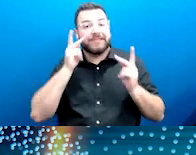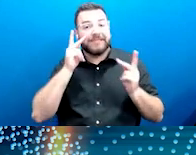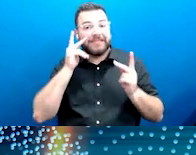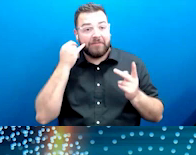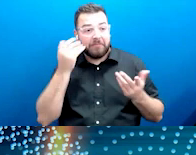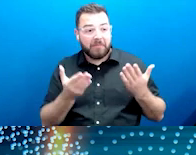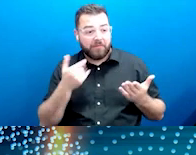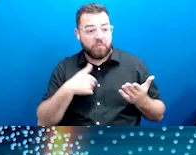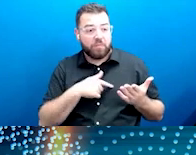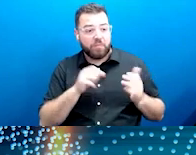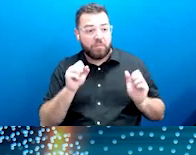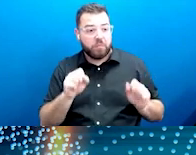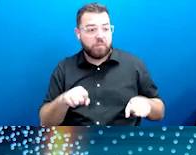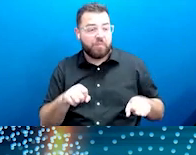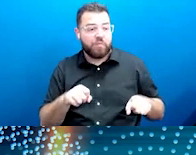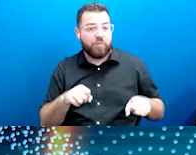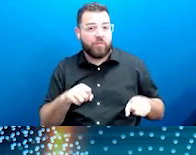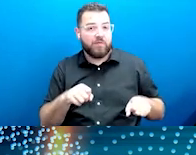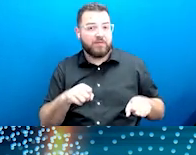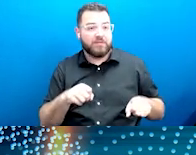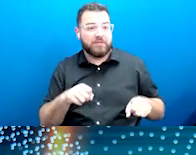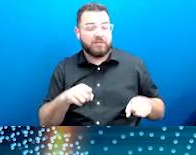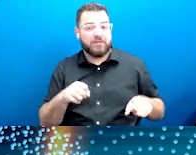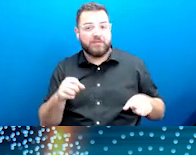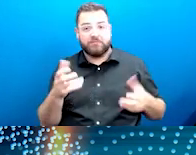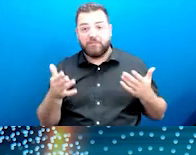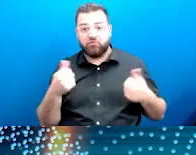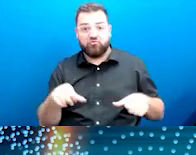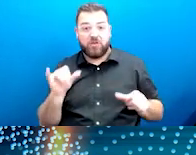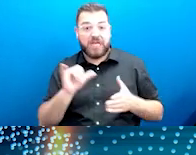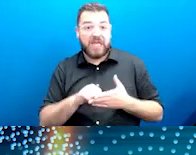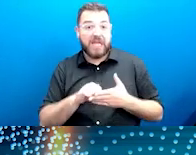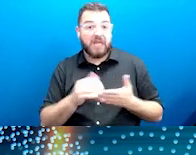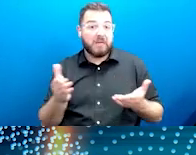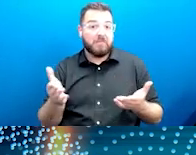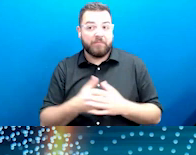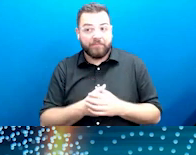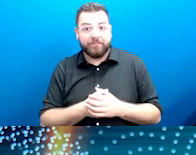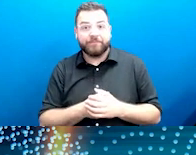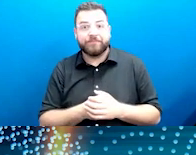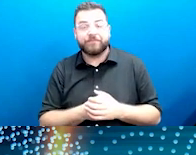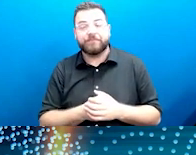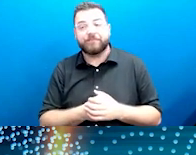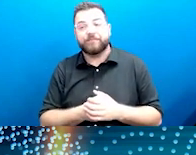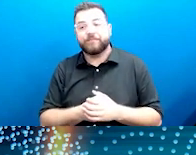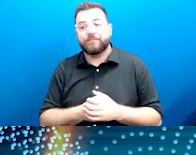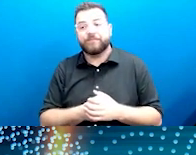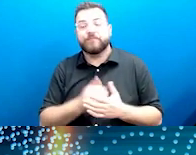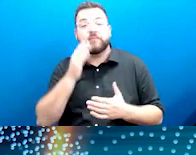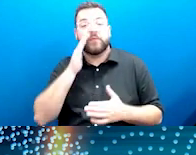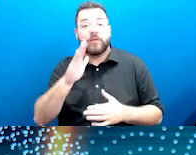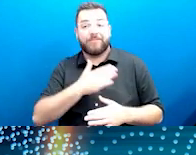maybe, you could maybe try that out. So in